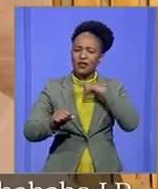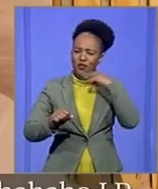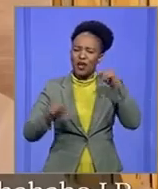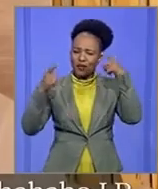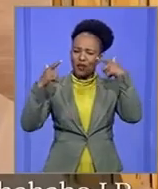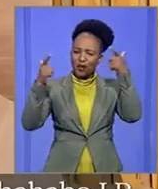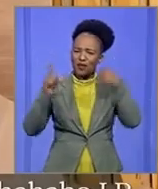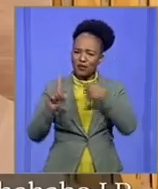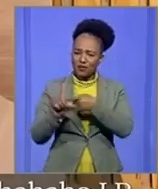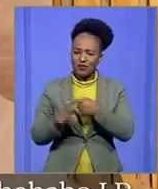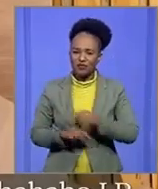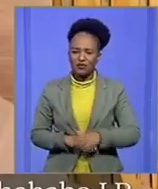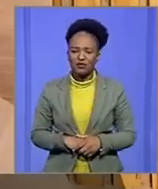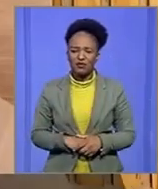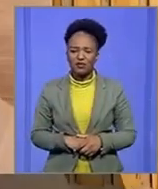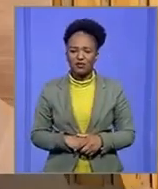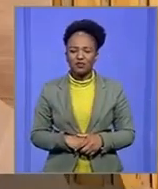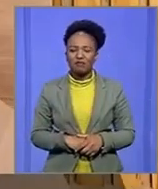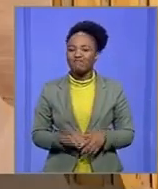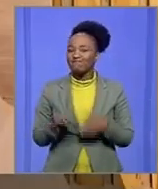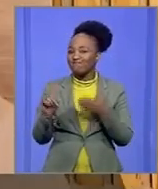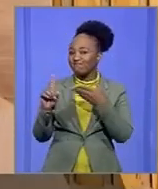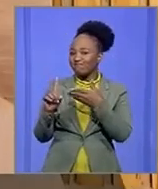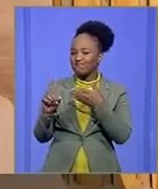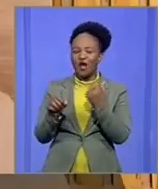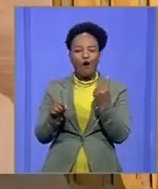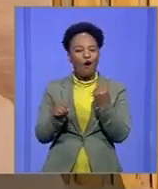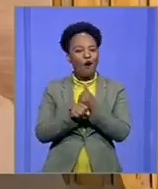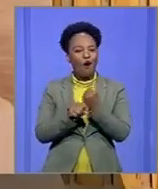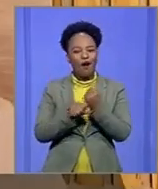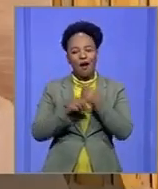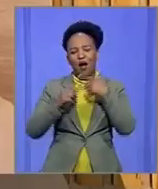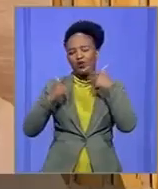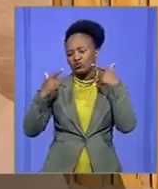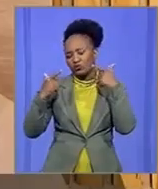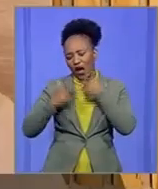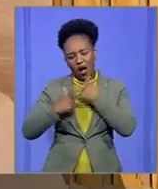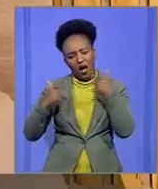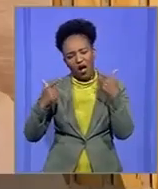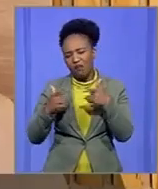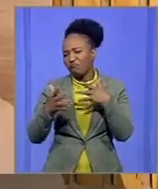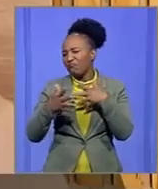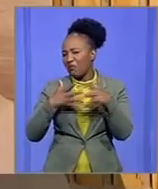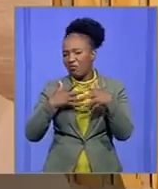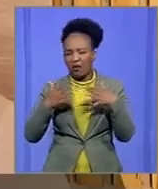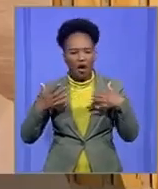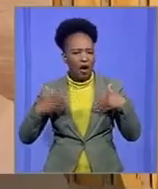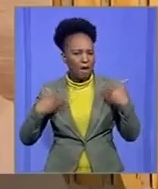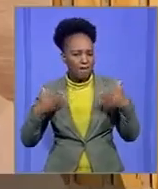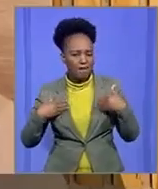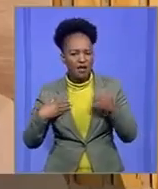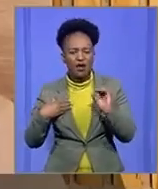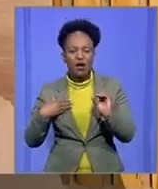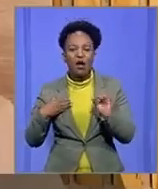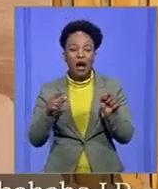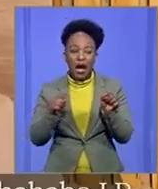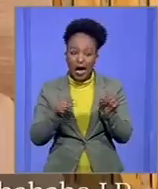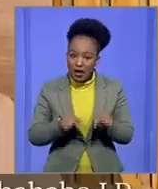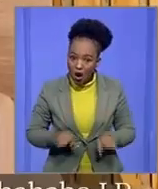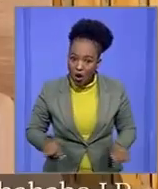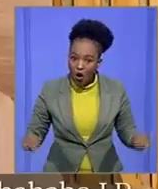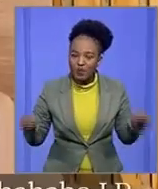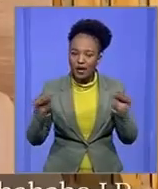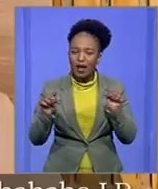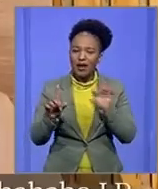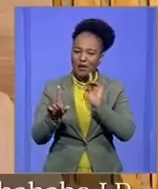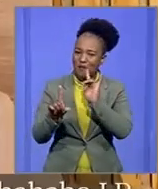of. Makhadzi ke motho wa rule a itshe batho ba modimo Makhadzi o trakhelela yo mongwe o mongwe a re morade rothe o tshwana le yana